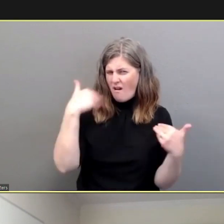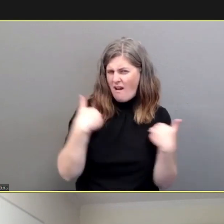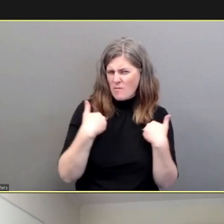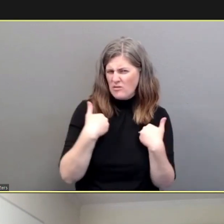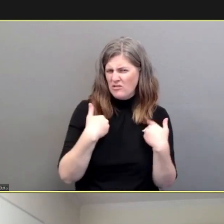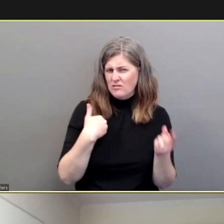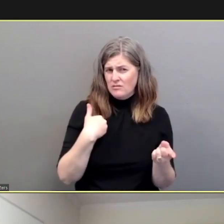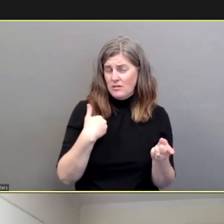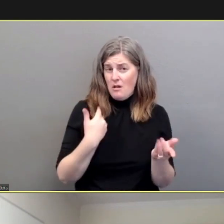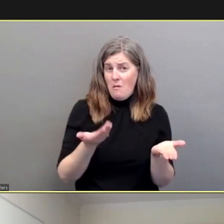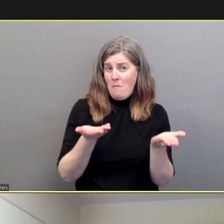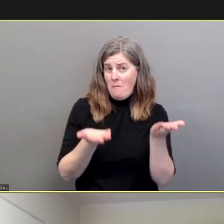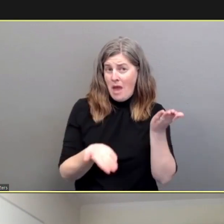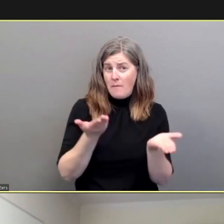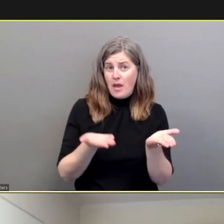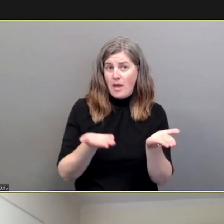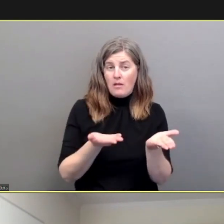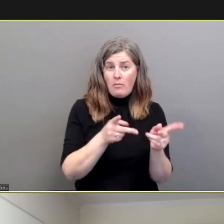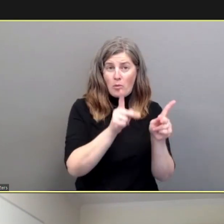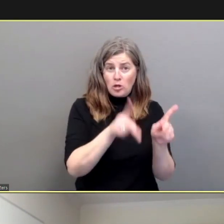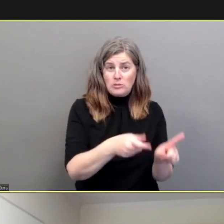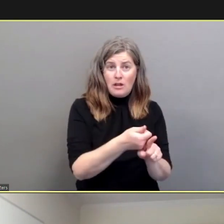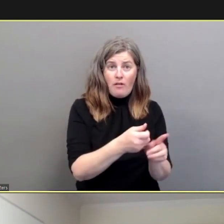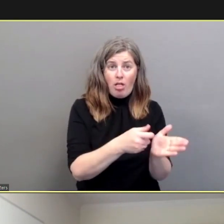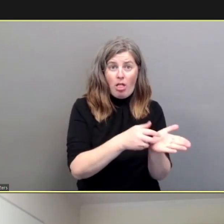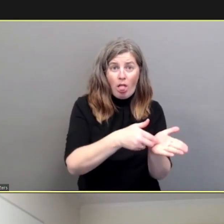potentially fatal overdose, but also